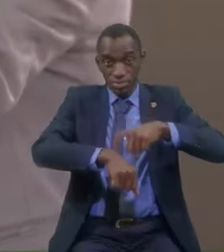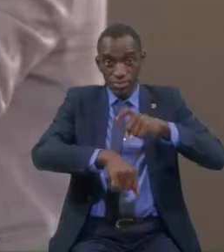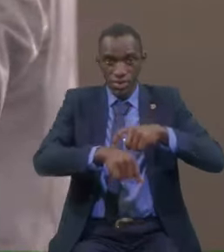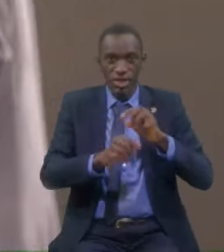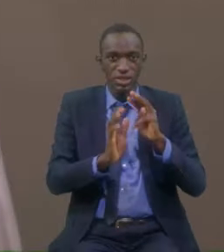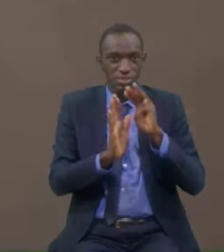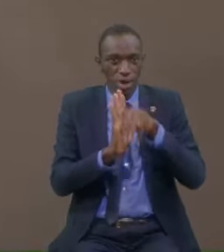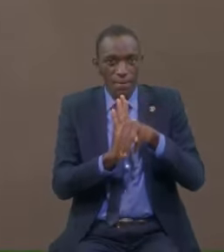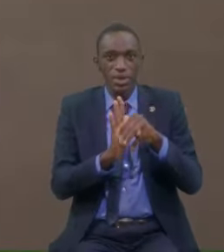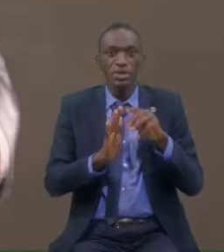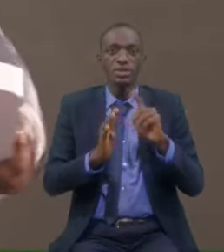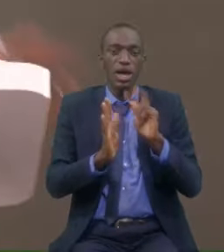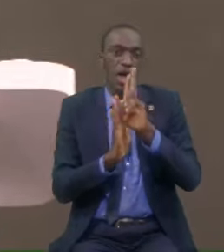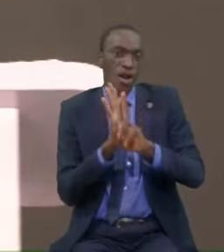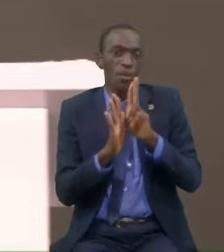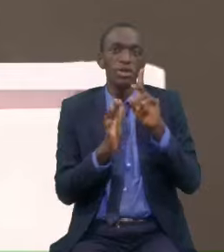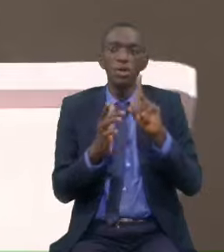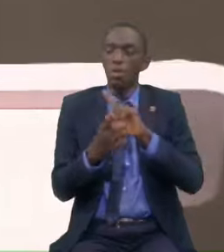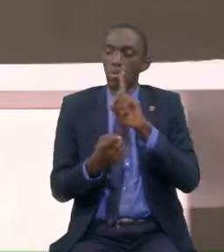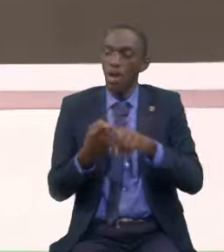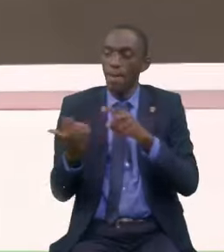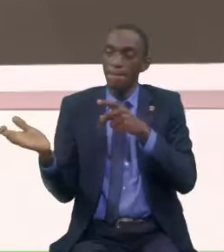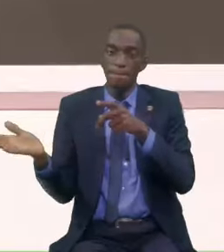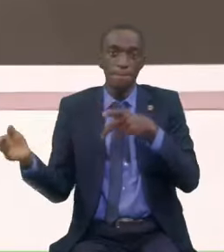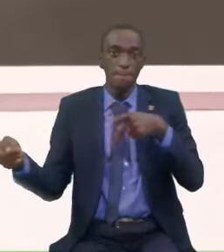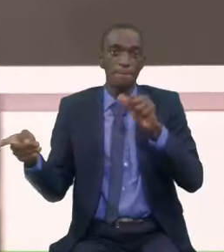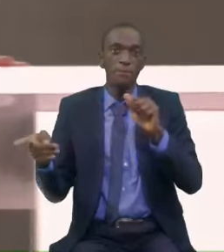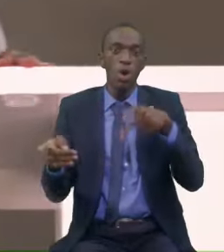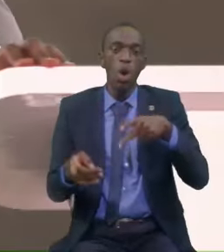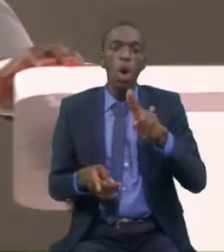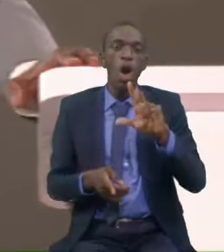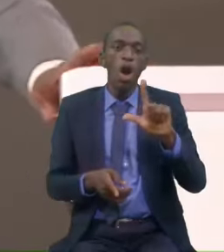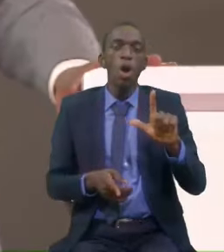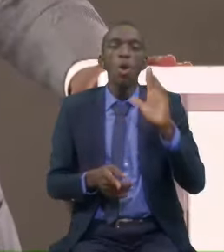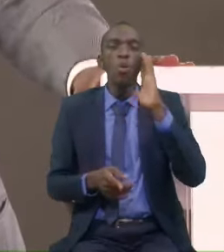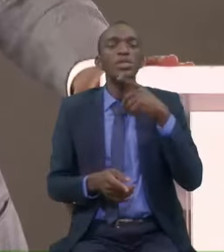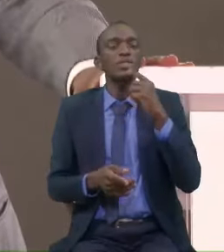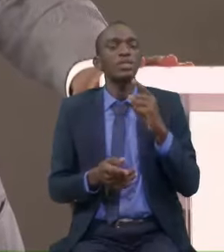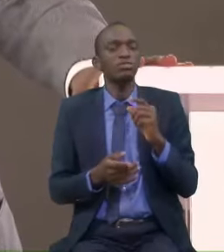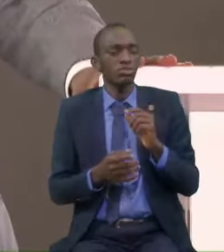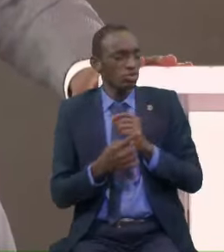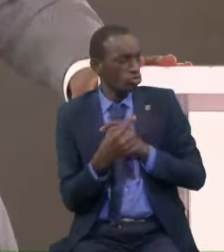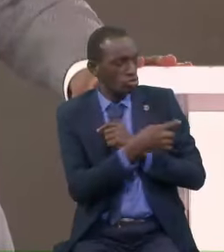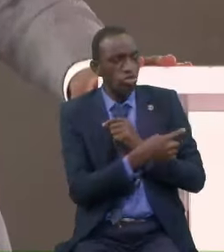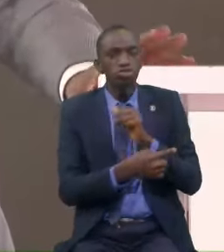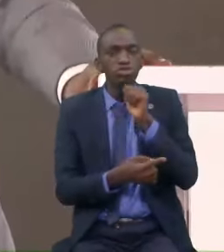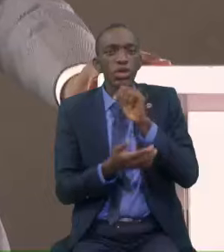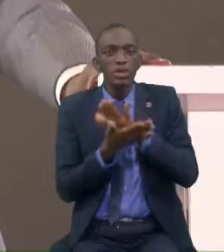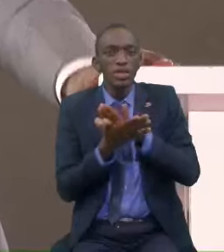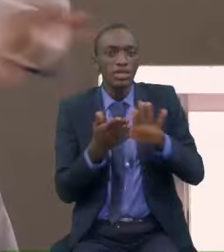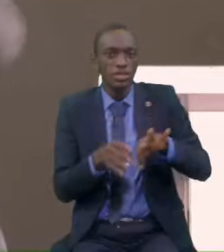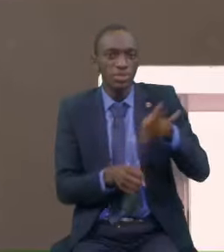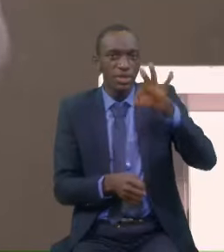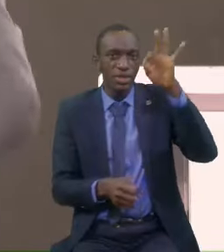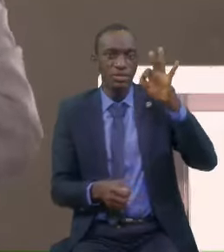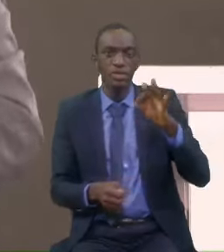her, thou unclean spirit, and it came out that same very